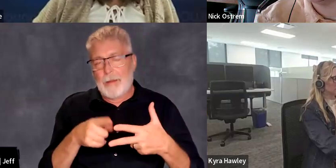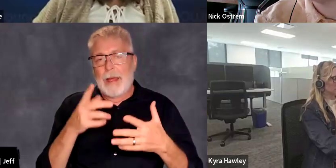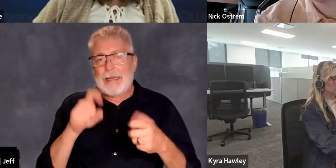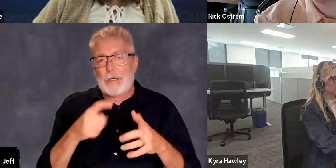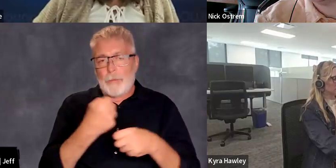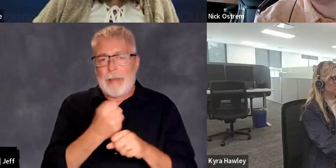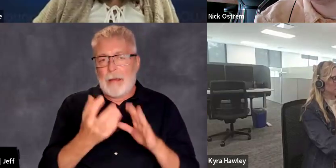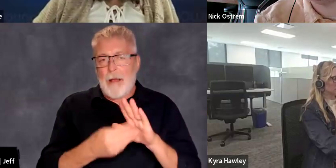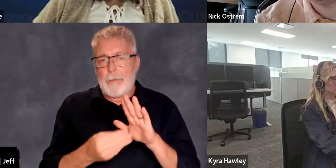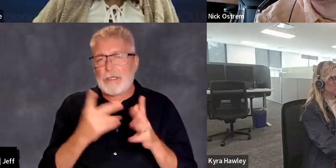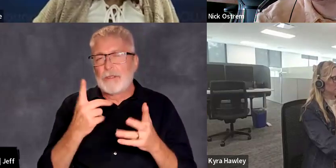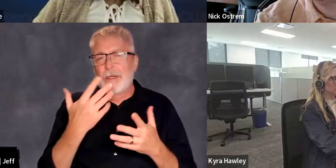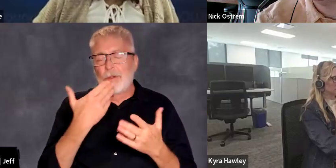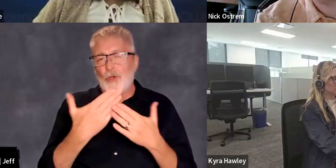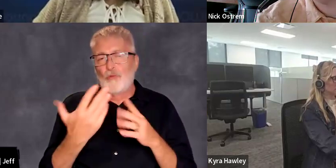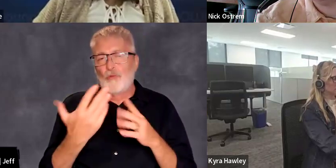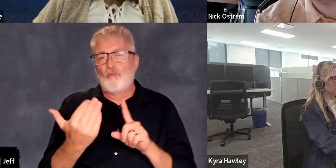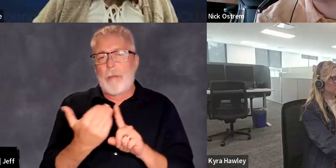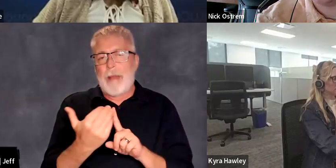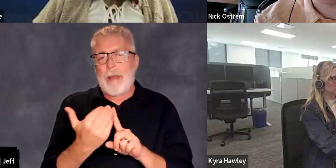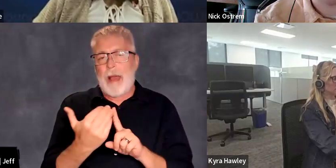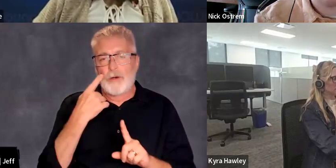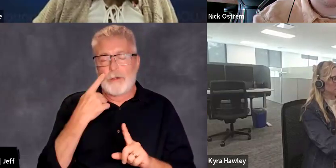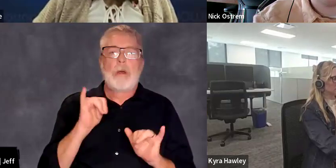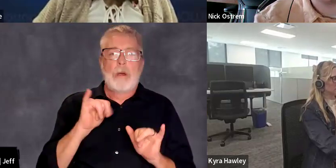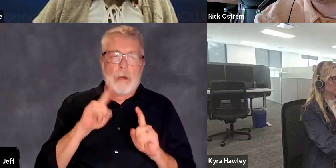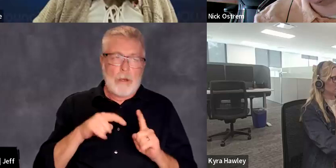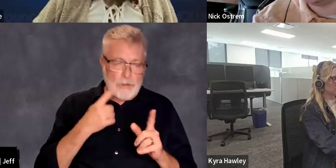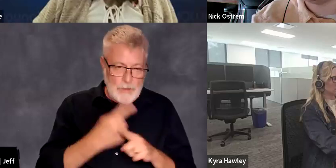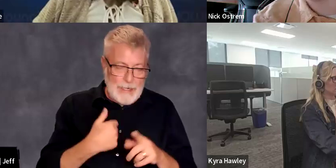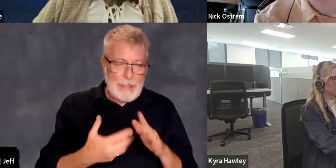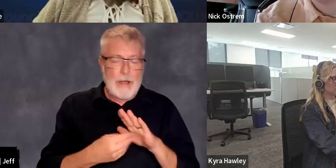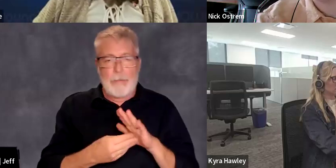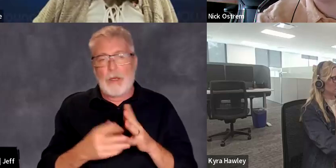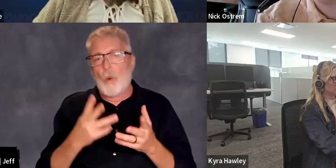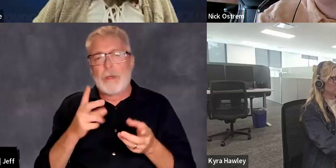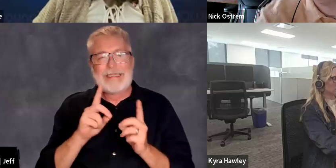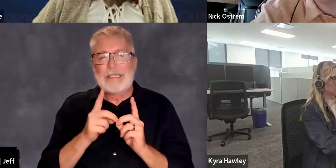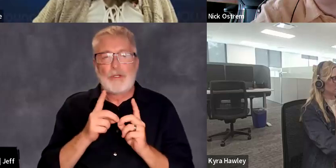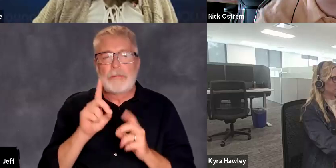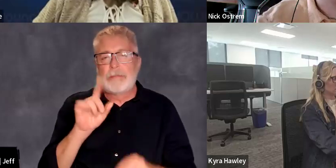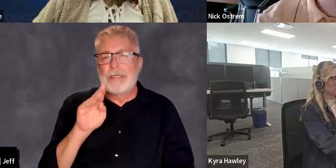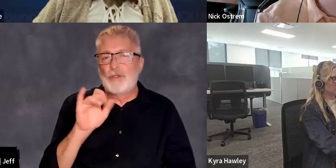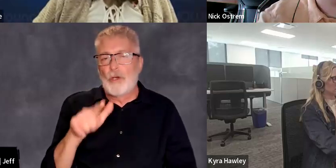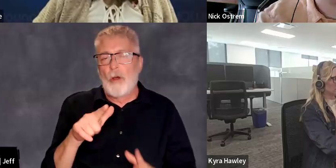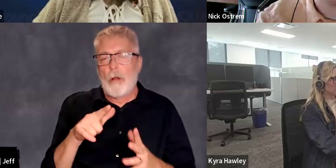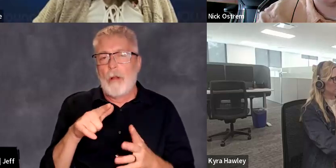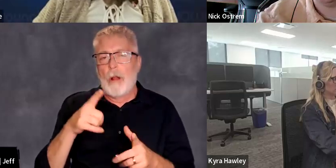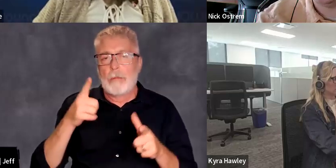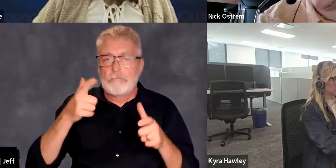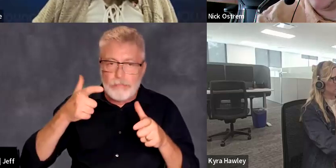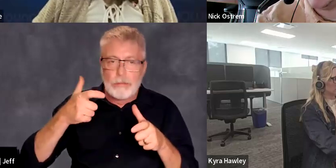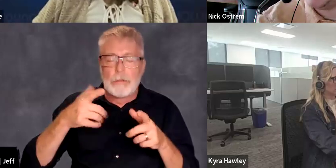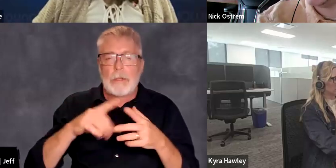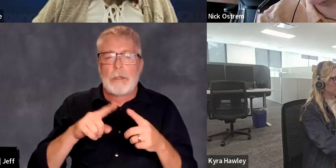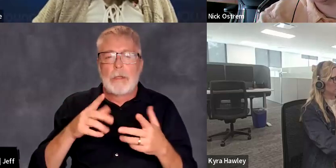And that just serves as a good reminder that you want to, make those copies, paper copies, digital copies. You know, both is obviously going to